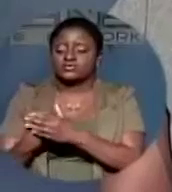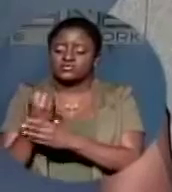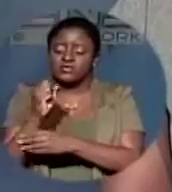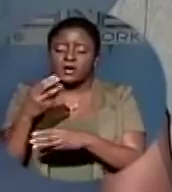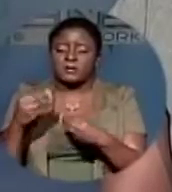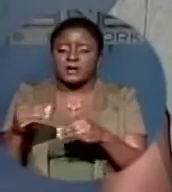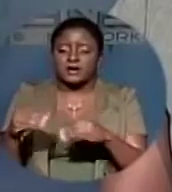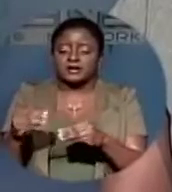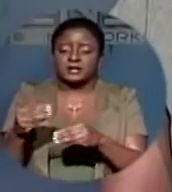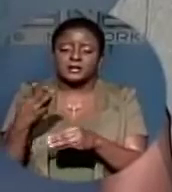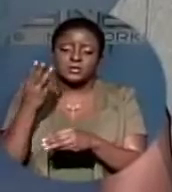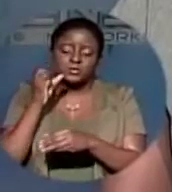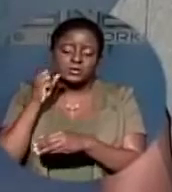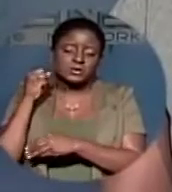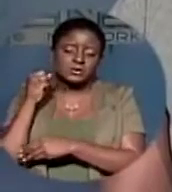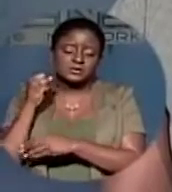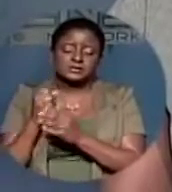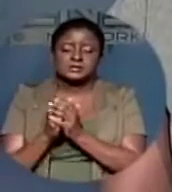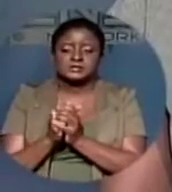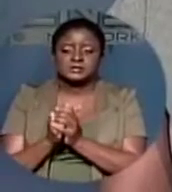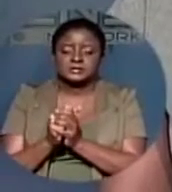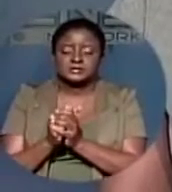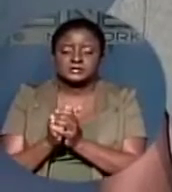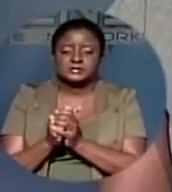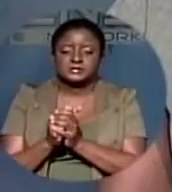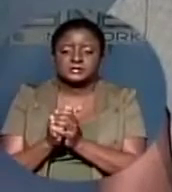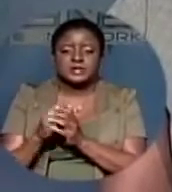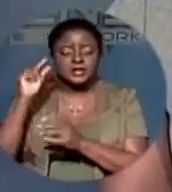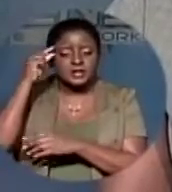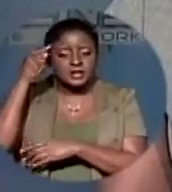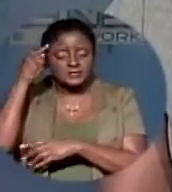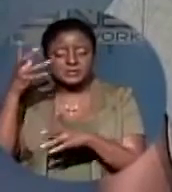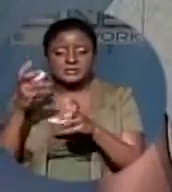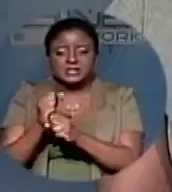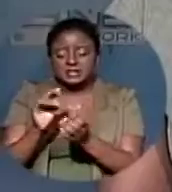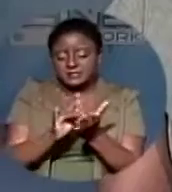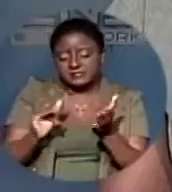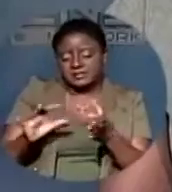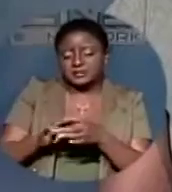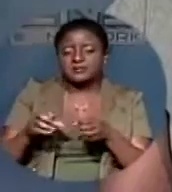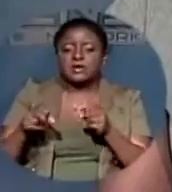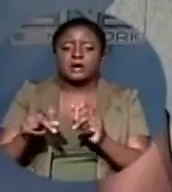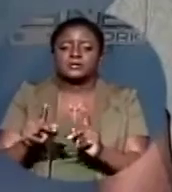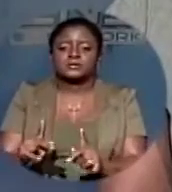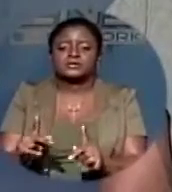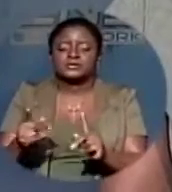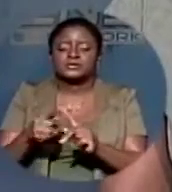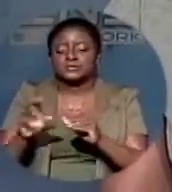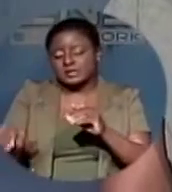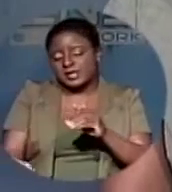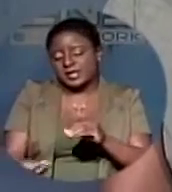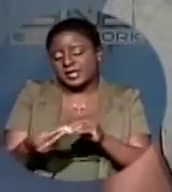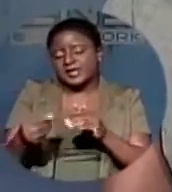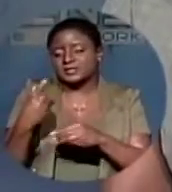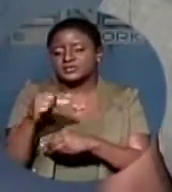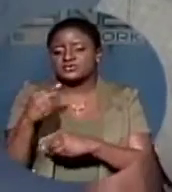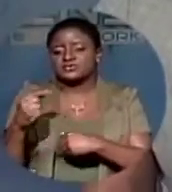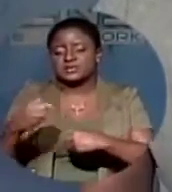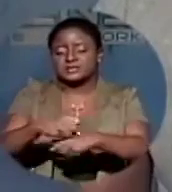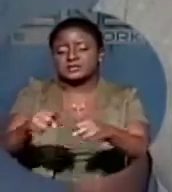As we hear in this report from Clint Watson, the government is taking advantage of the opportunity to add some green space to Bay